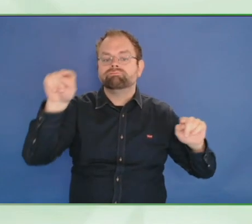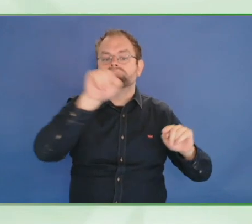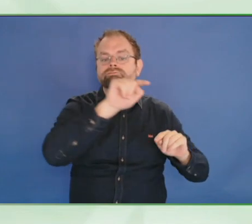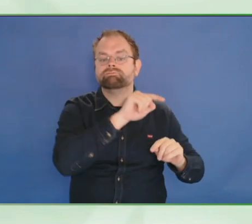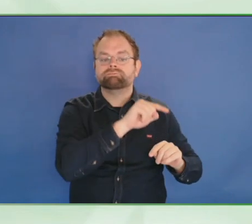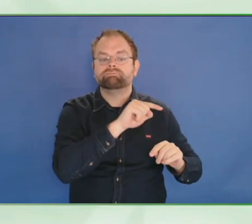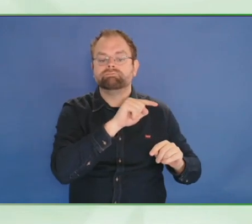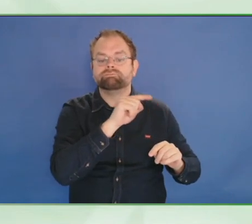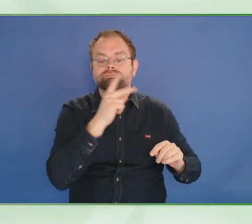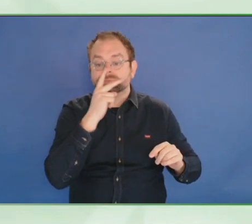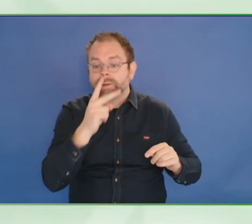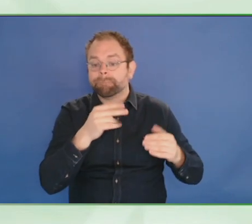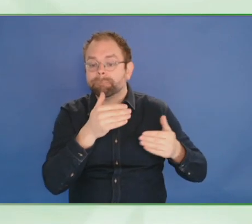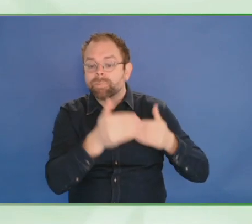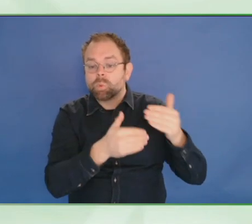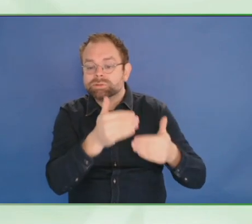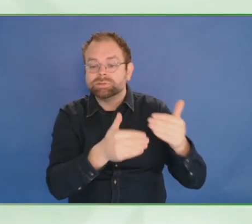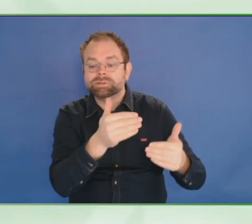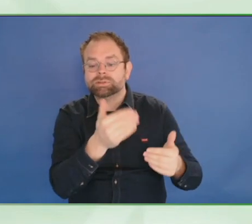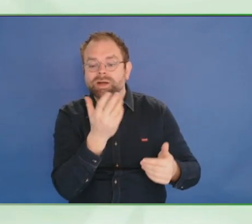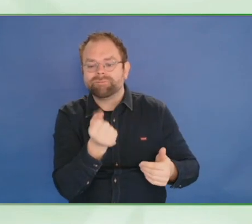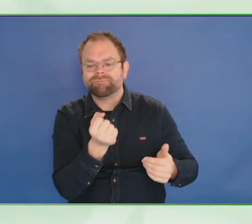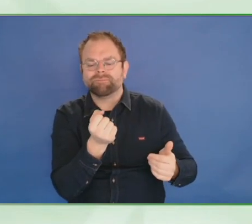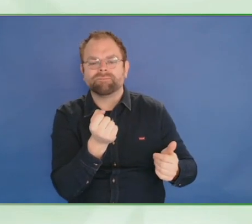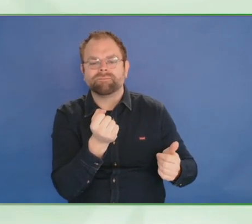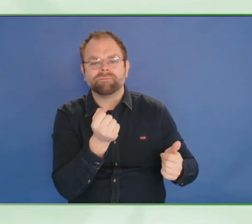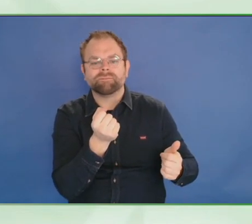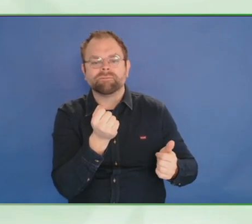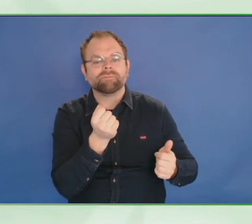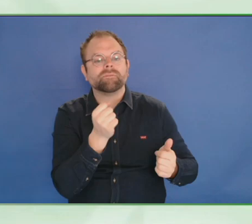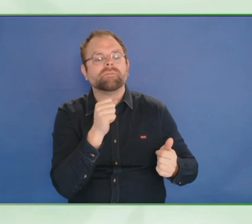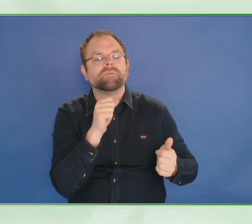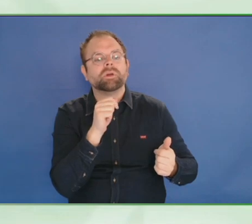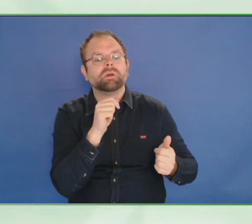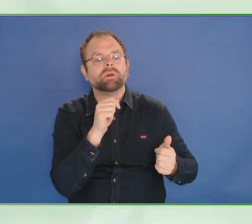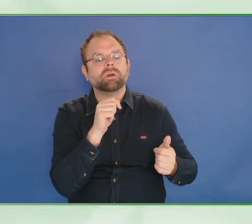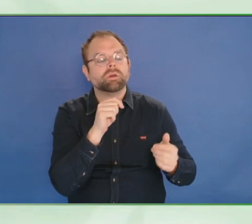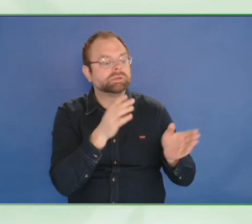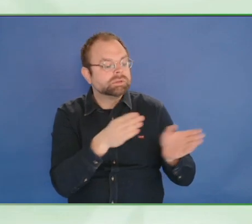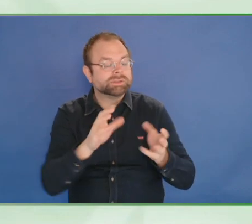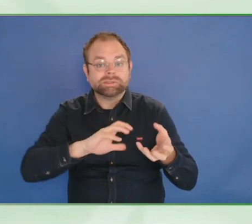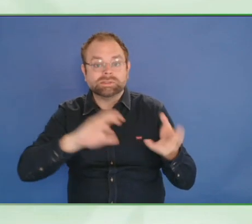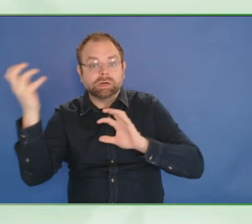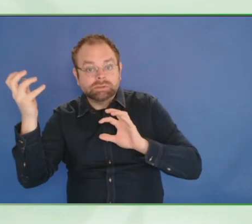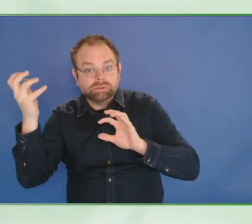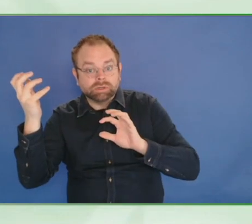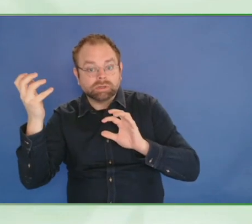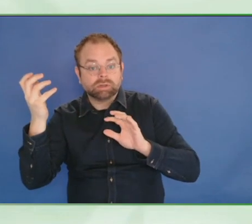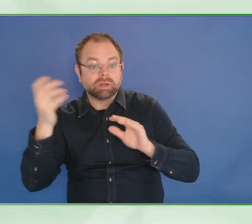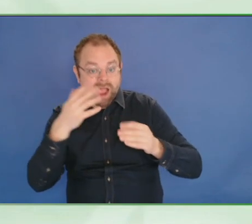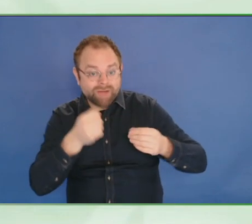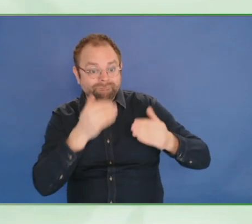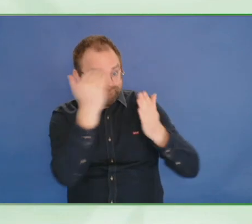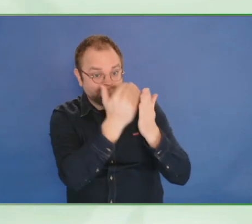not included any focus on what happens for people with disabilities in the workplace and